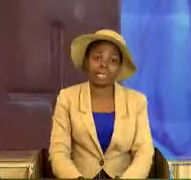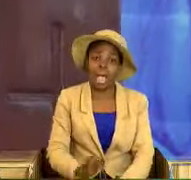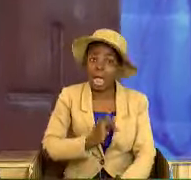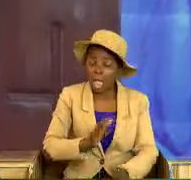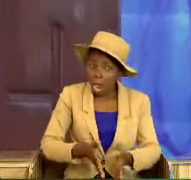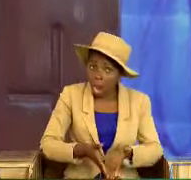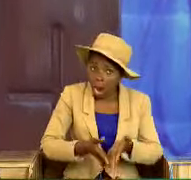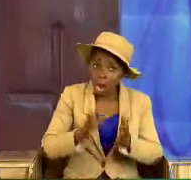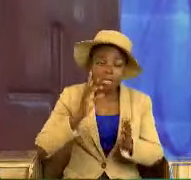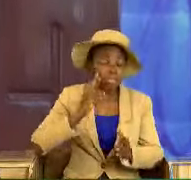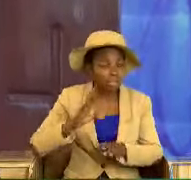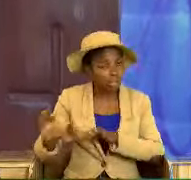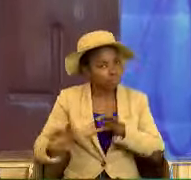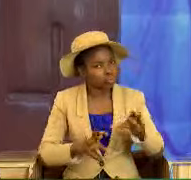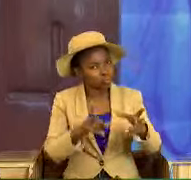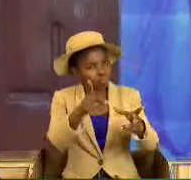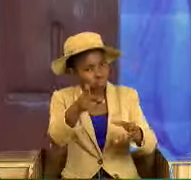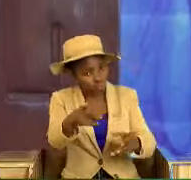get